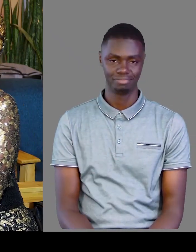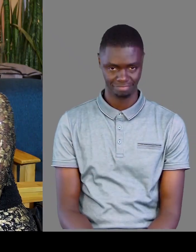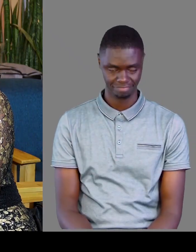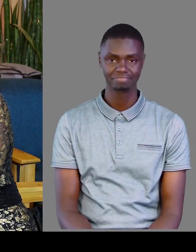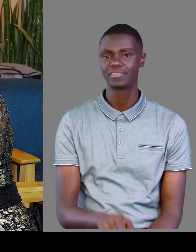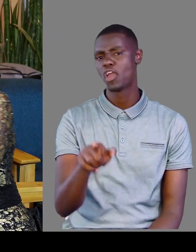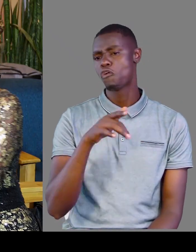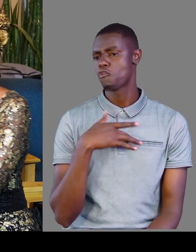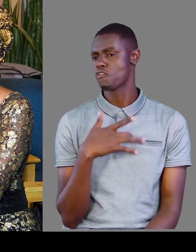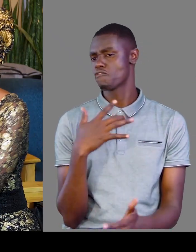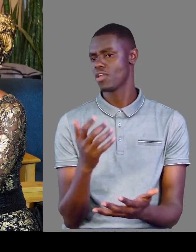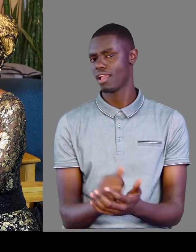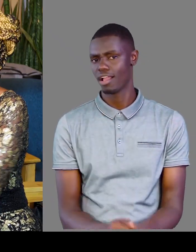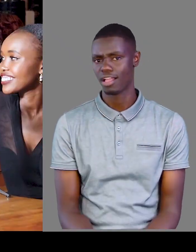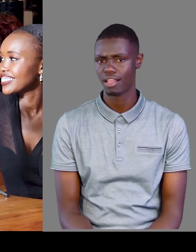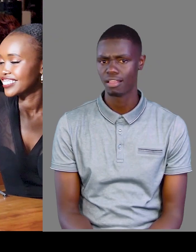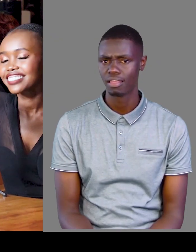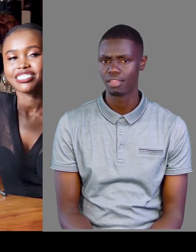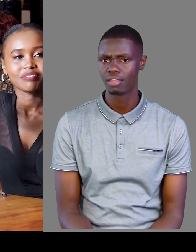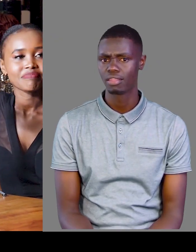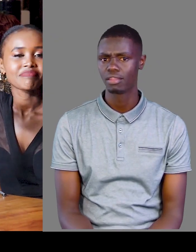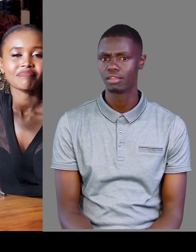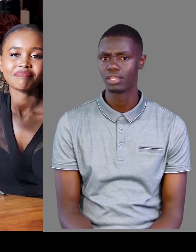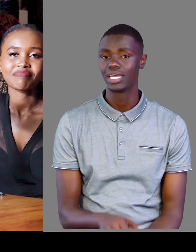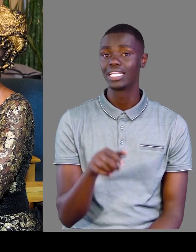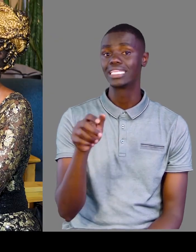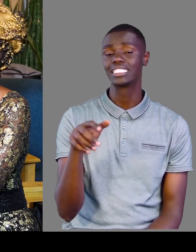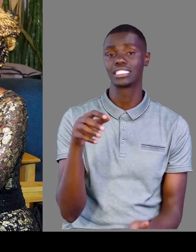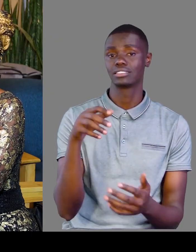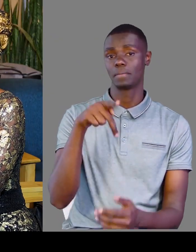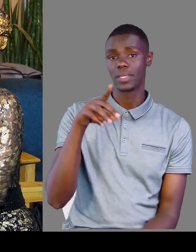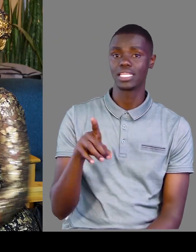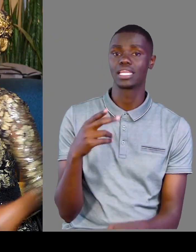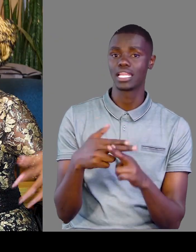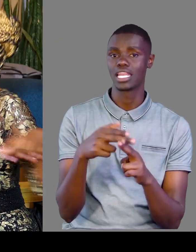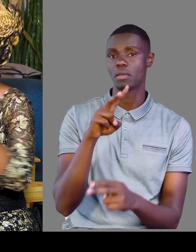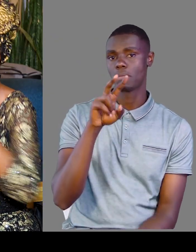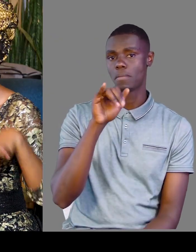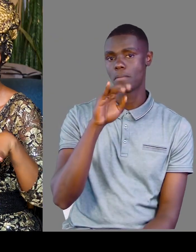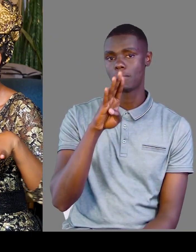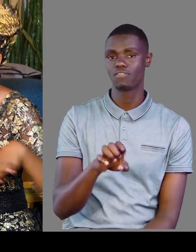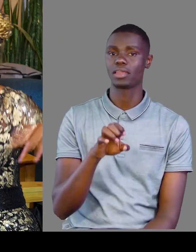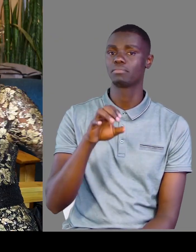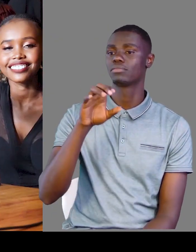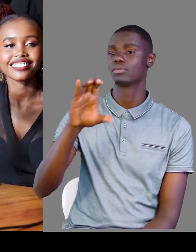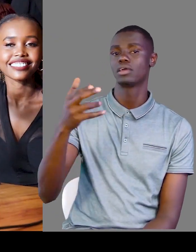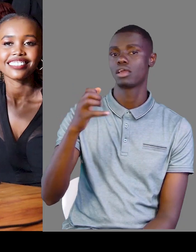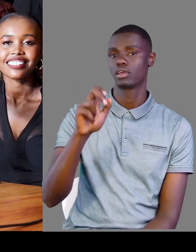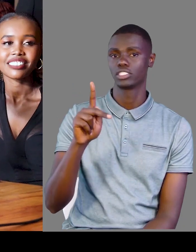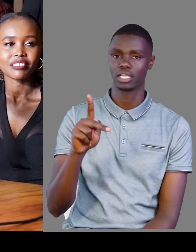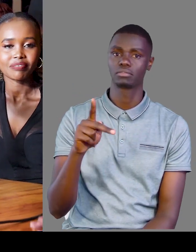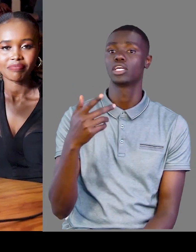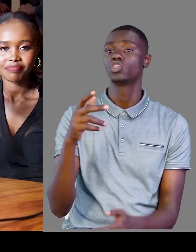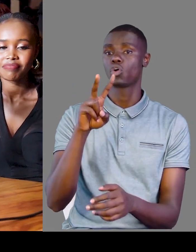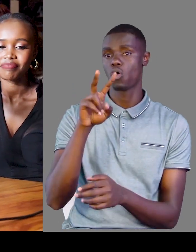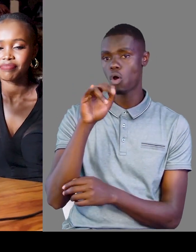Wow, how you feeling? Karibu. Asante. It's situation at a vibe check, and you joining us today. We're doing vibe sets, and the vibe tribe wanted